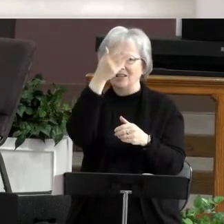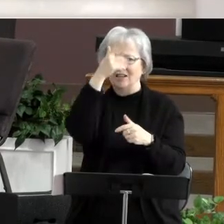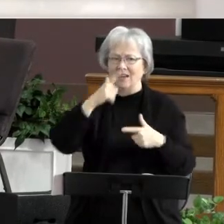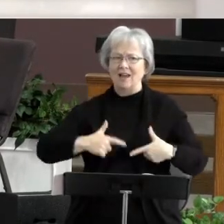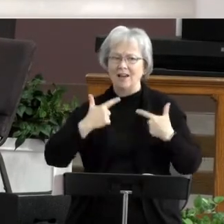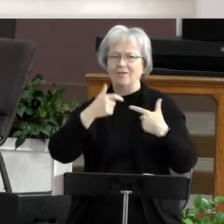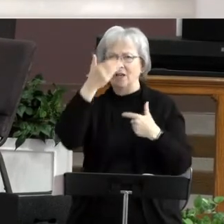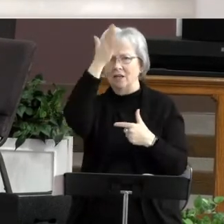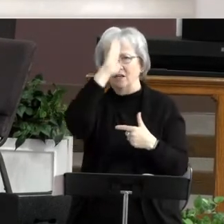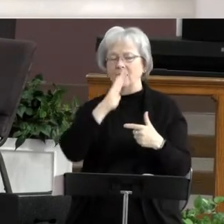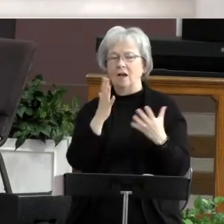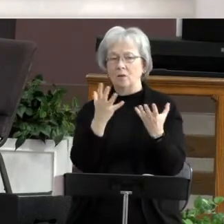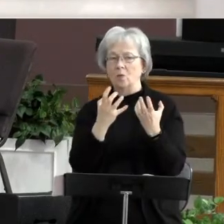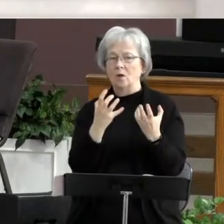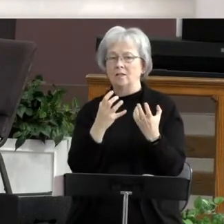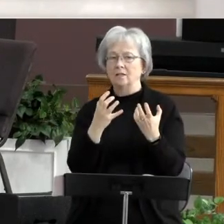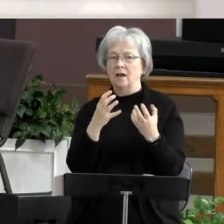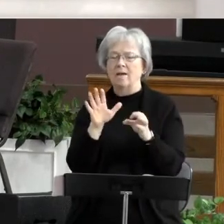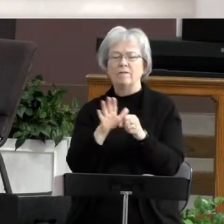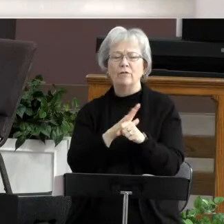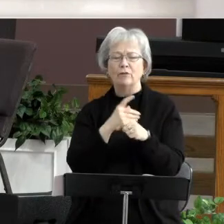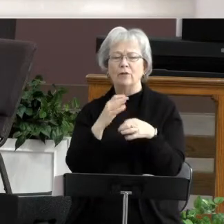meaningful life.